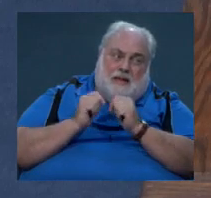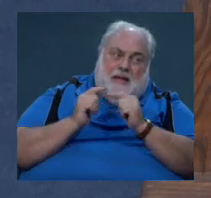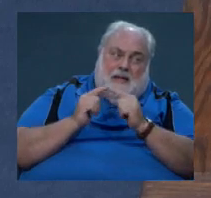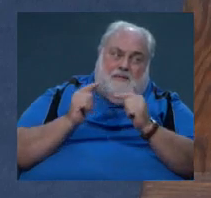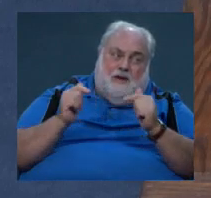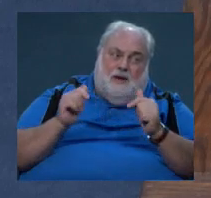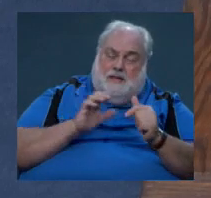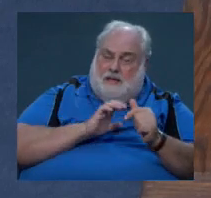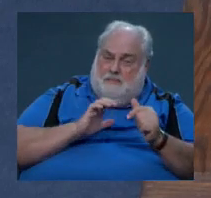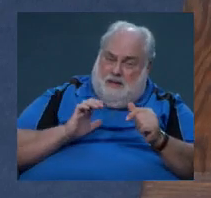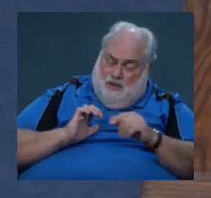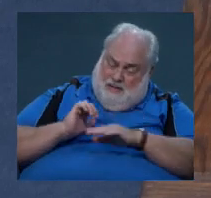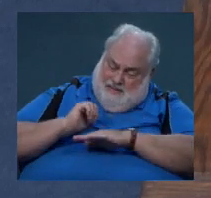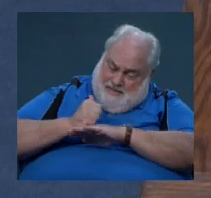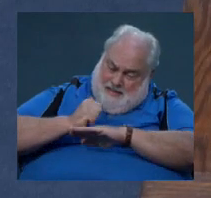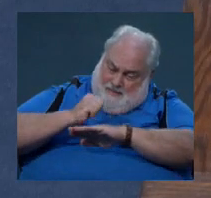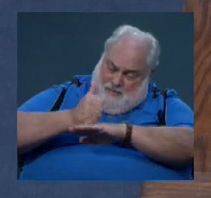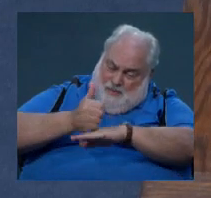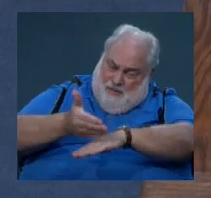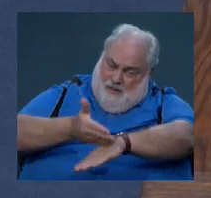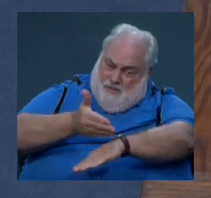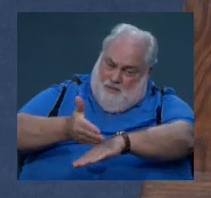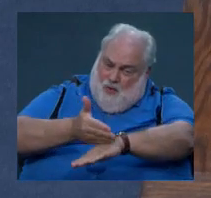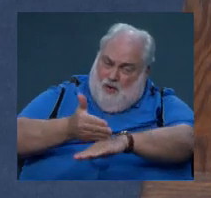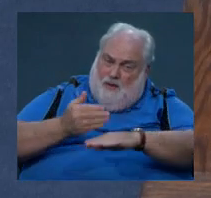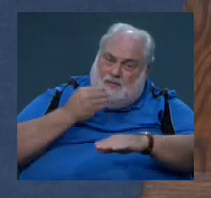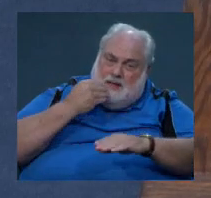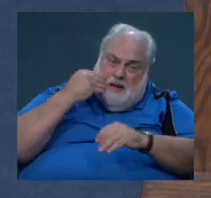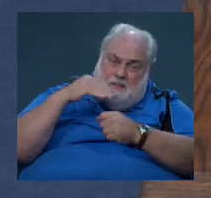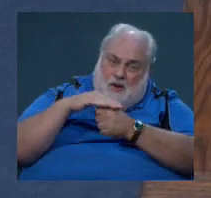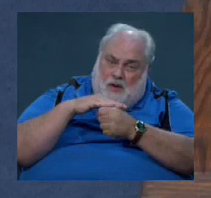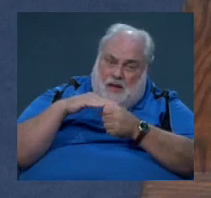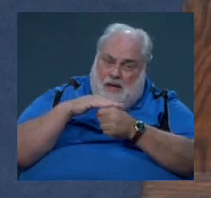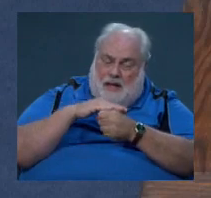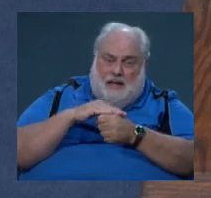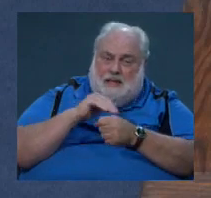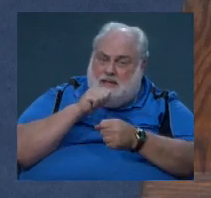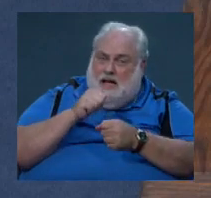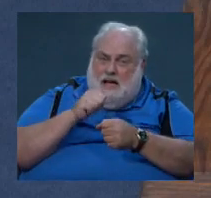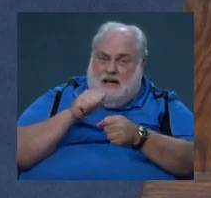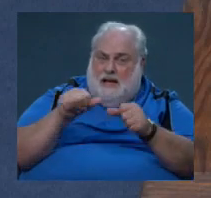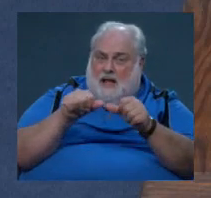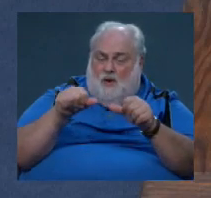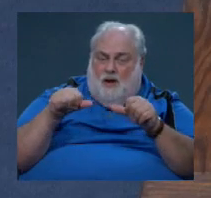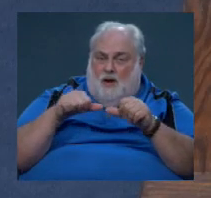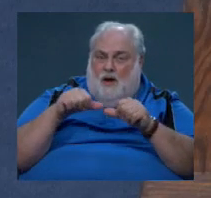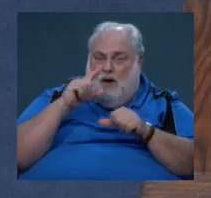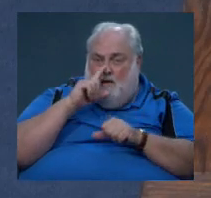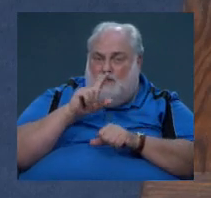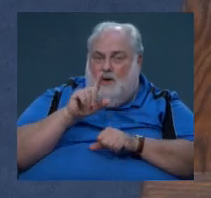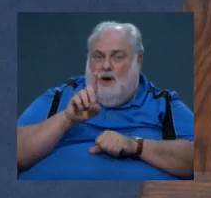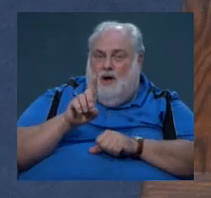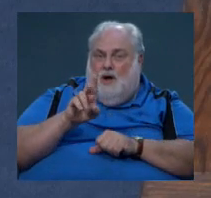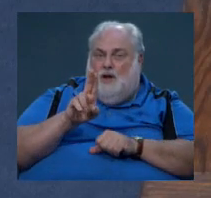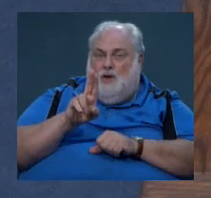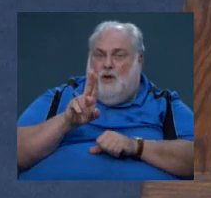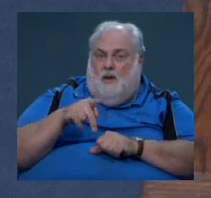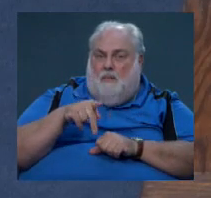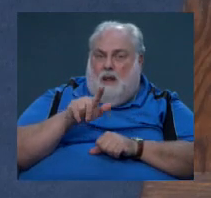committees, getting all these things to make our neighborhood better, and it's just not an area for